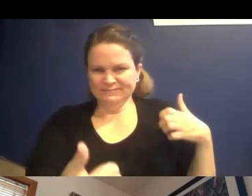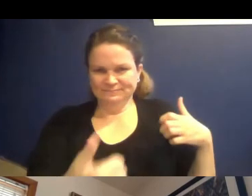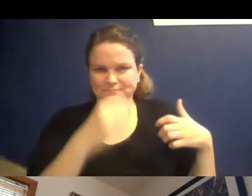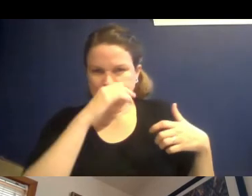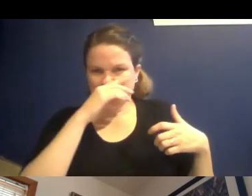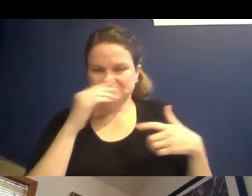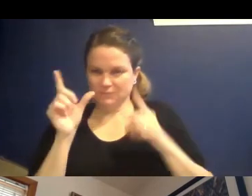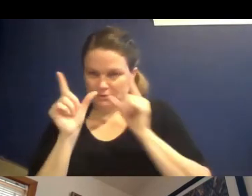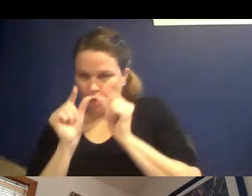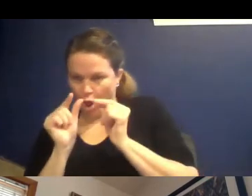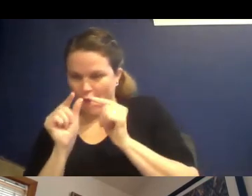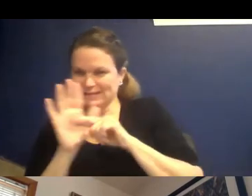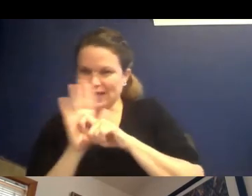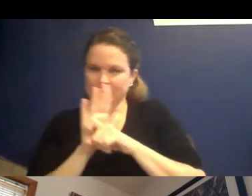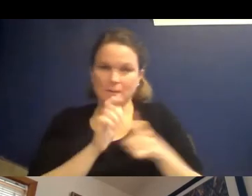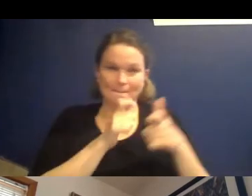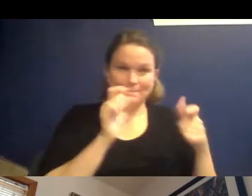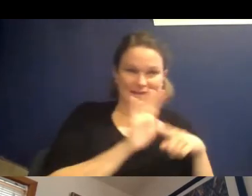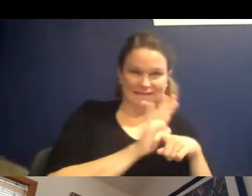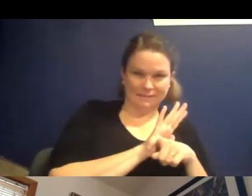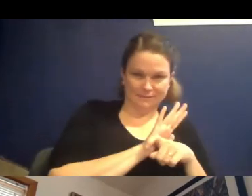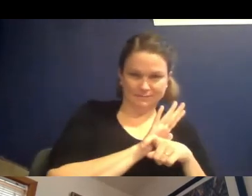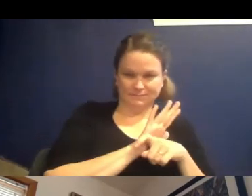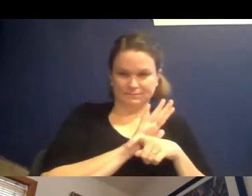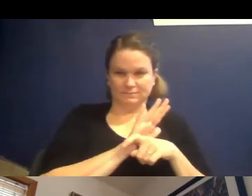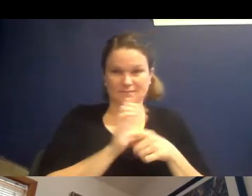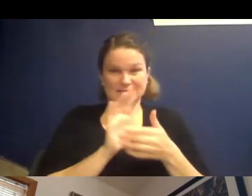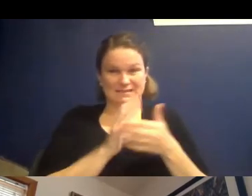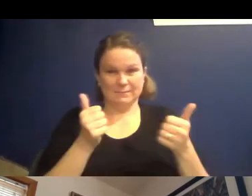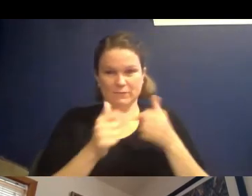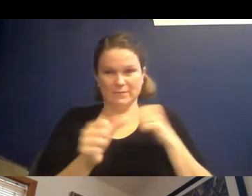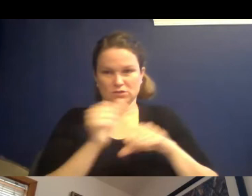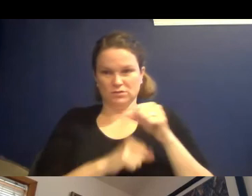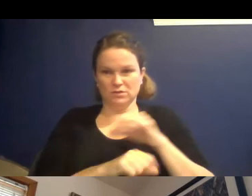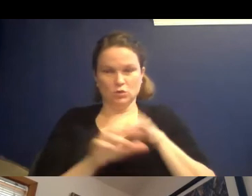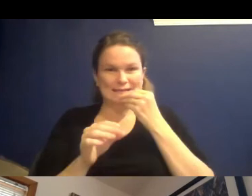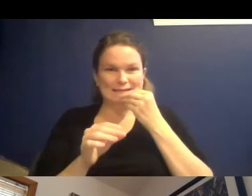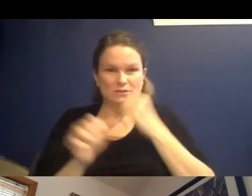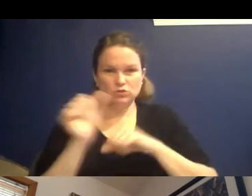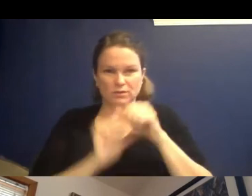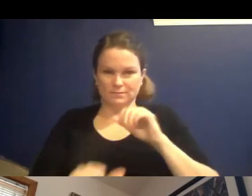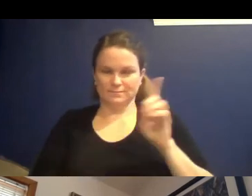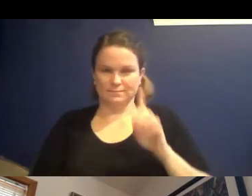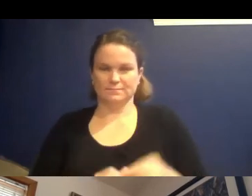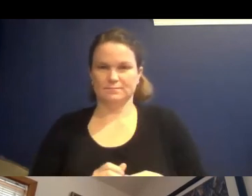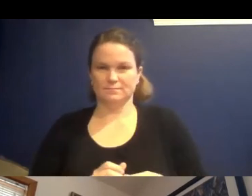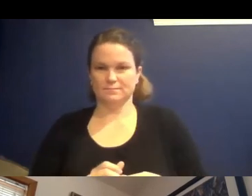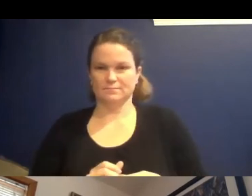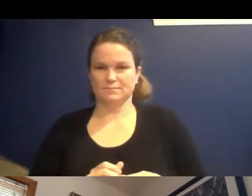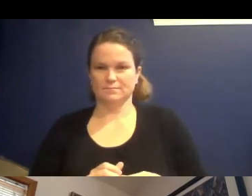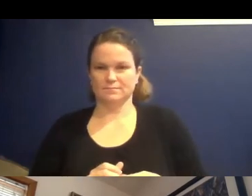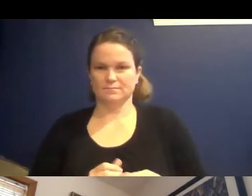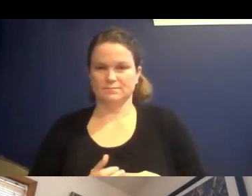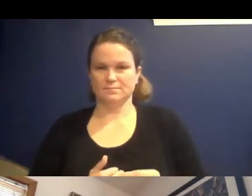away from the bigger ones, and sometimes just from each other so they don't get eaten. Even crowding 5th